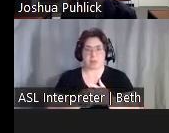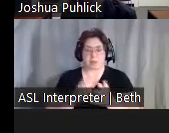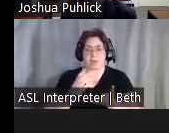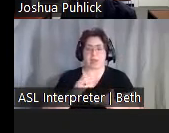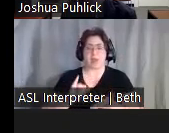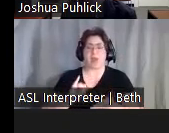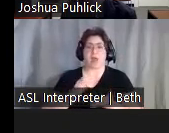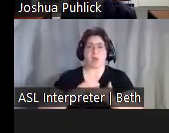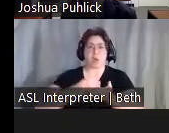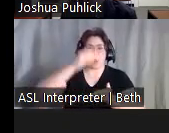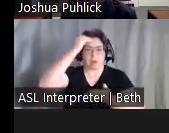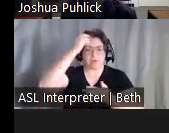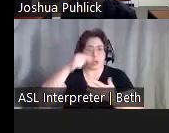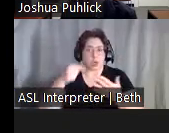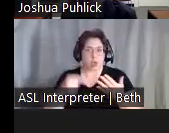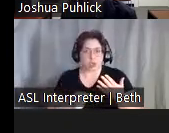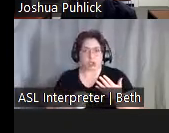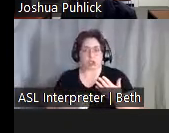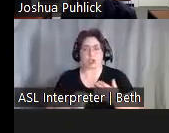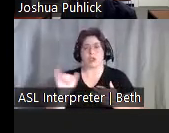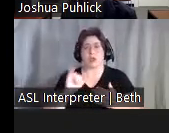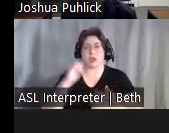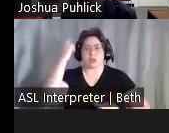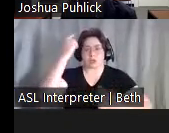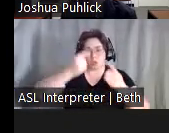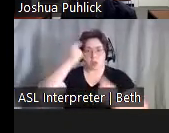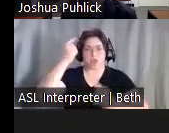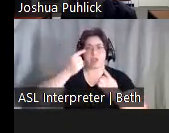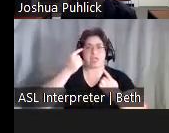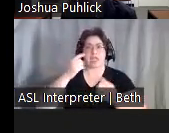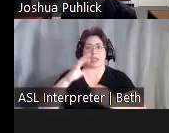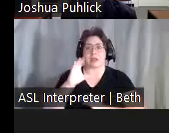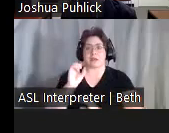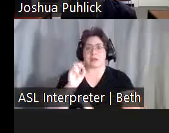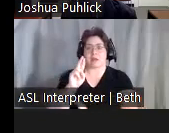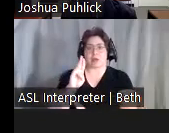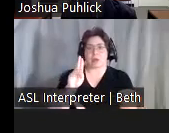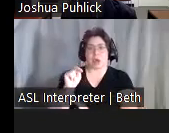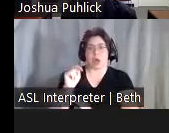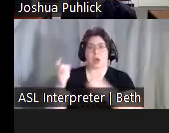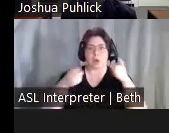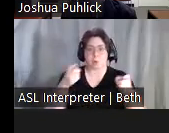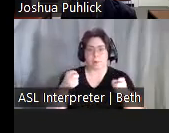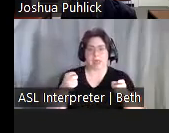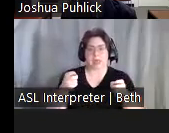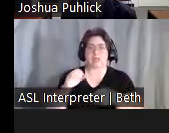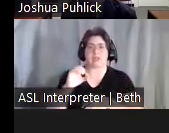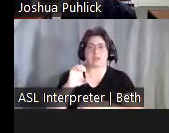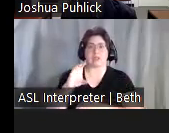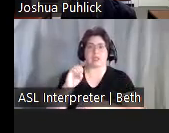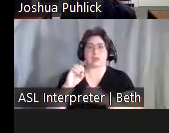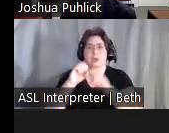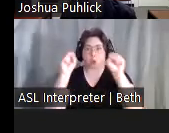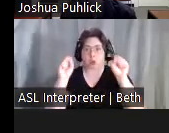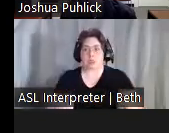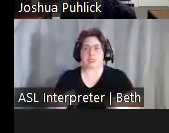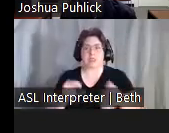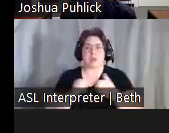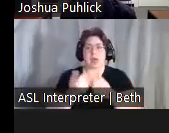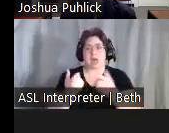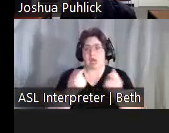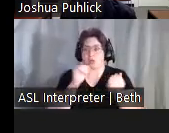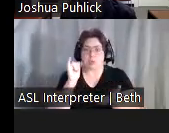and then thinking about carbon management in these ecosystems. How do we do that